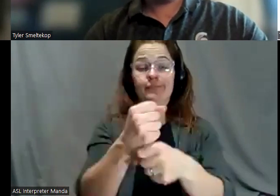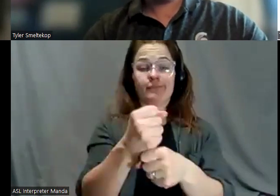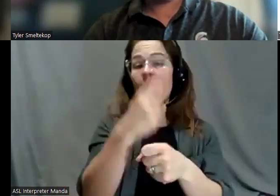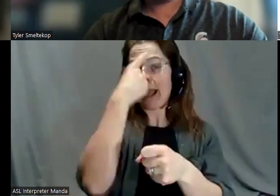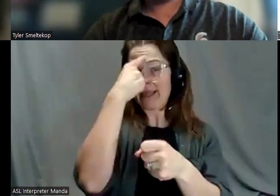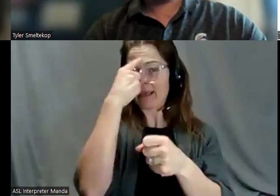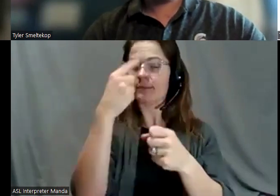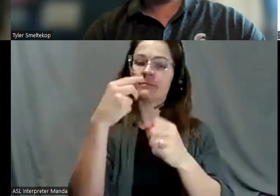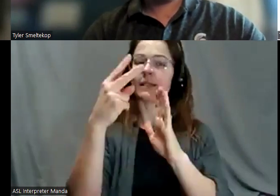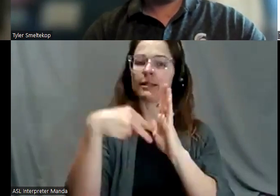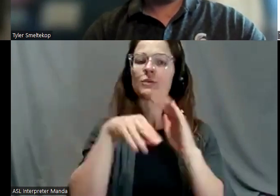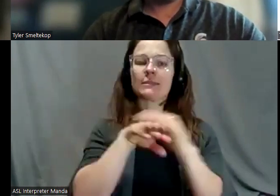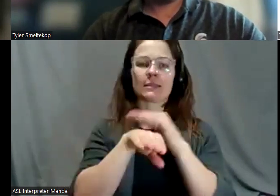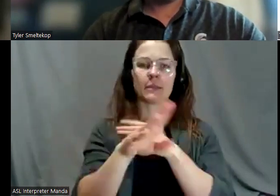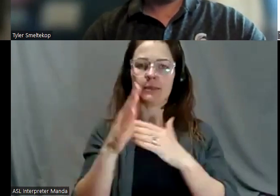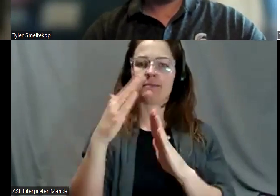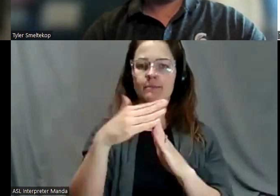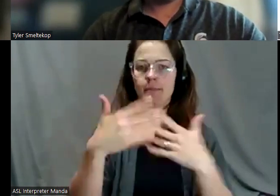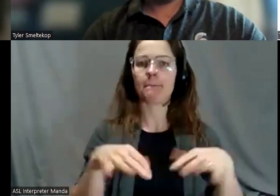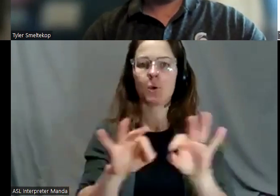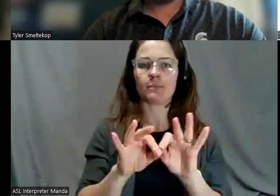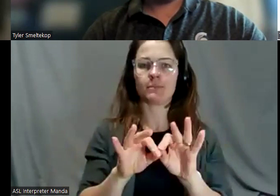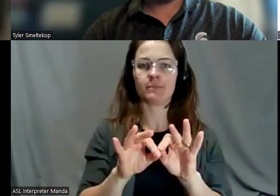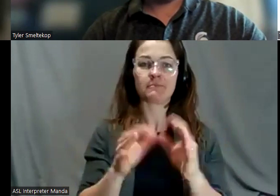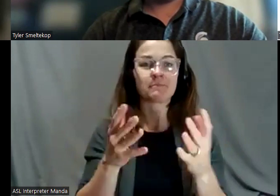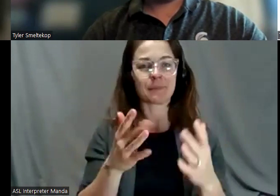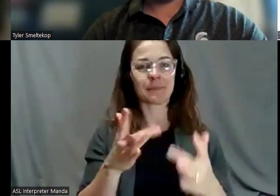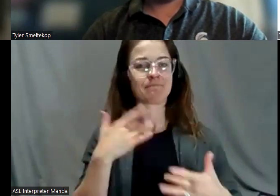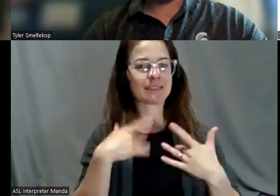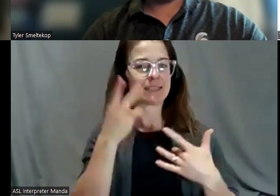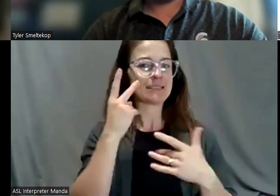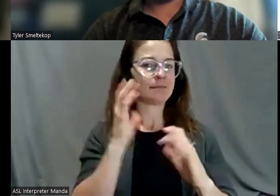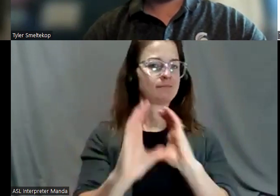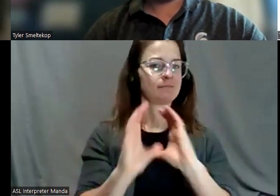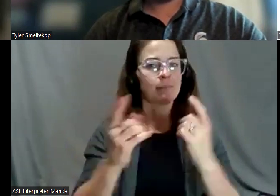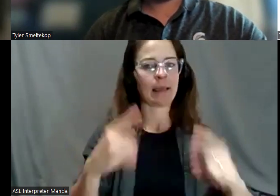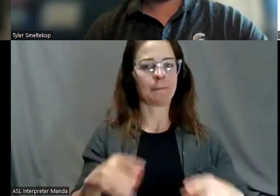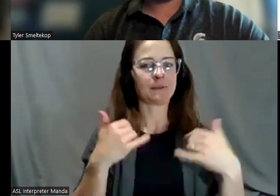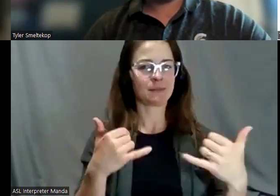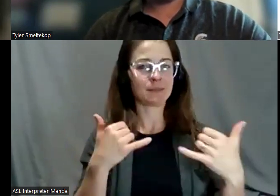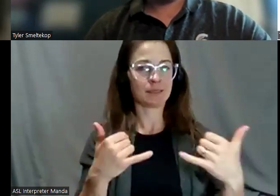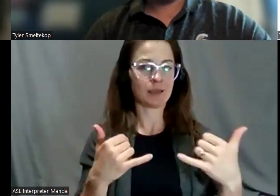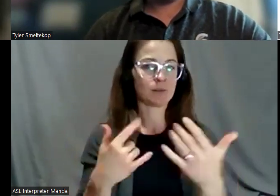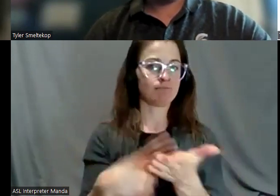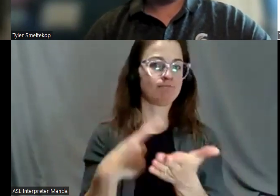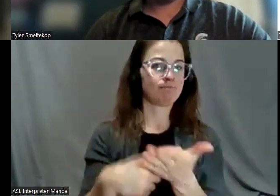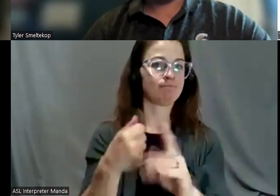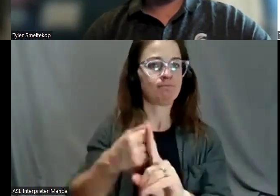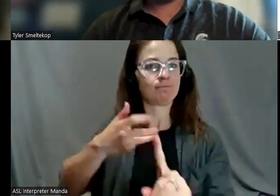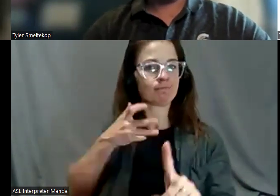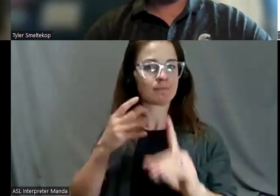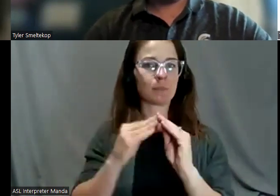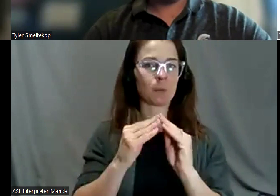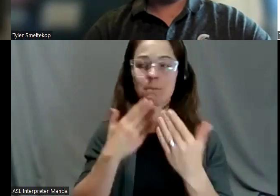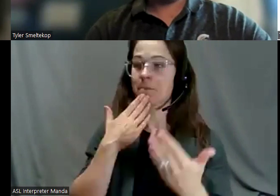literary accessibility is very important, and I'm glad to see how this conversation unfolds as we talk some more on this. So thank